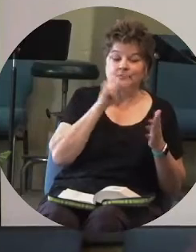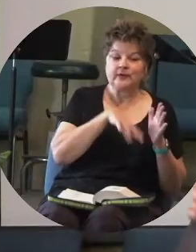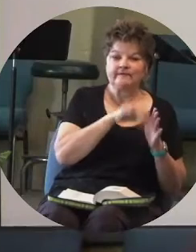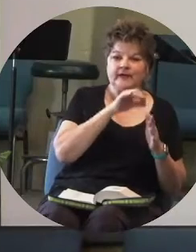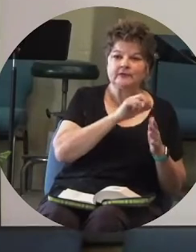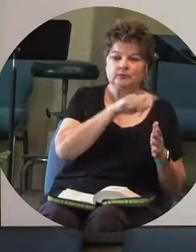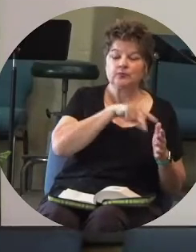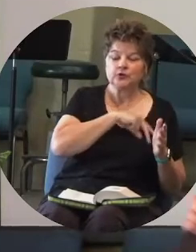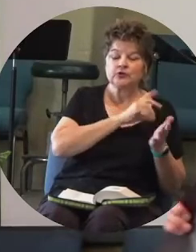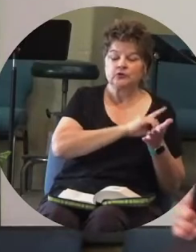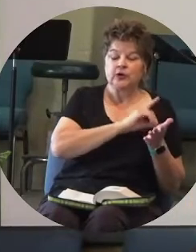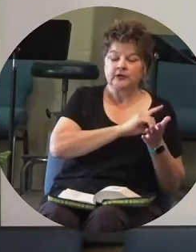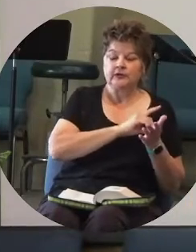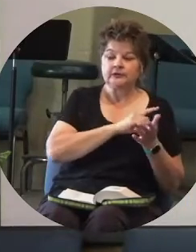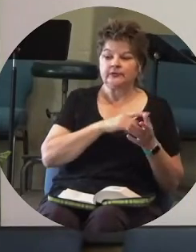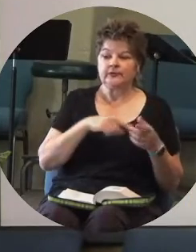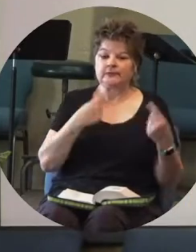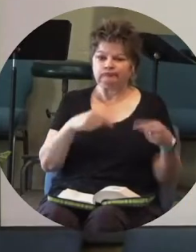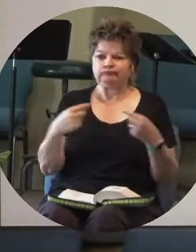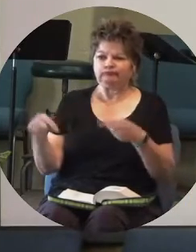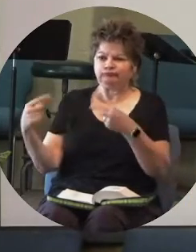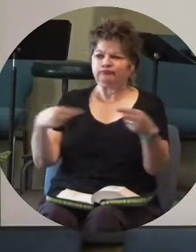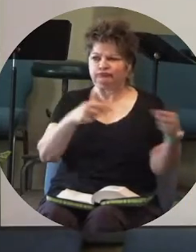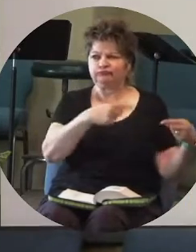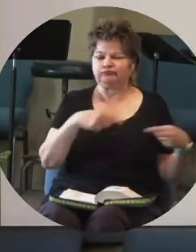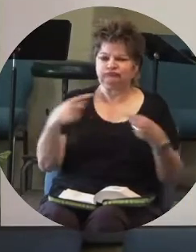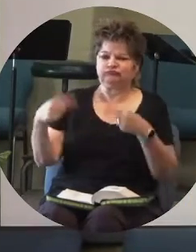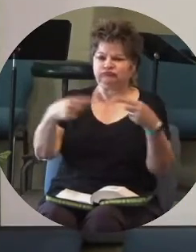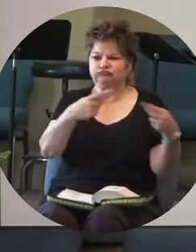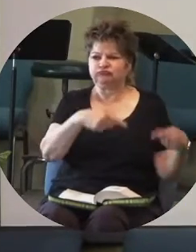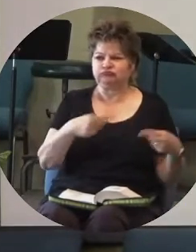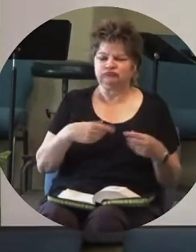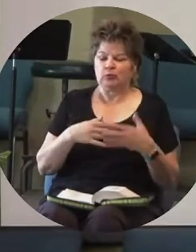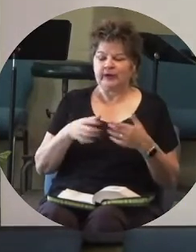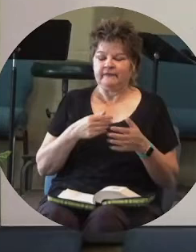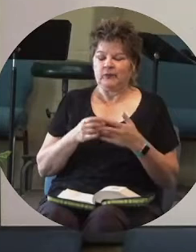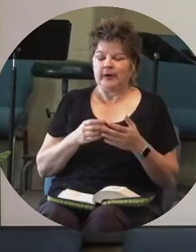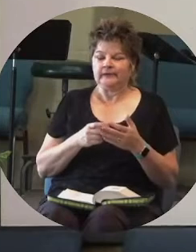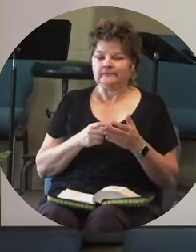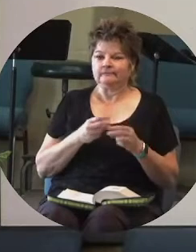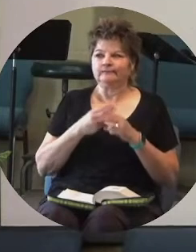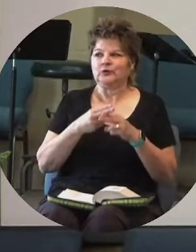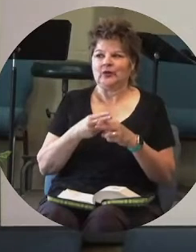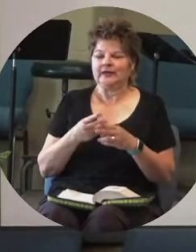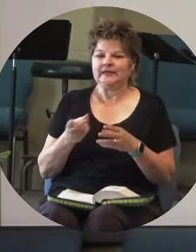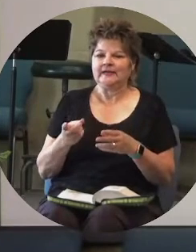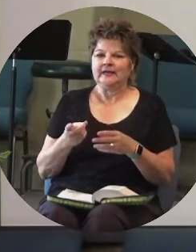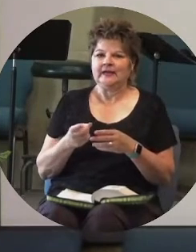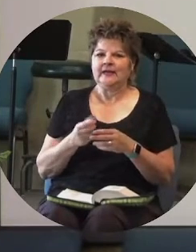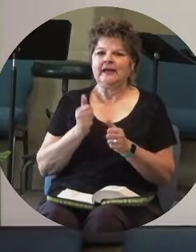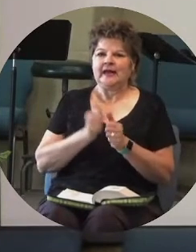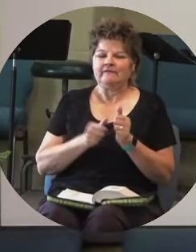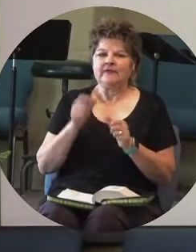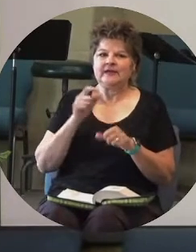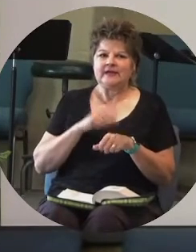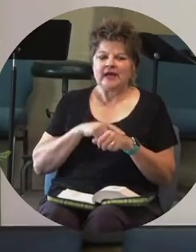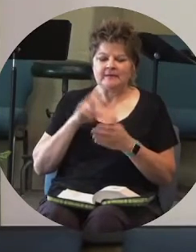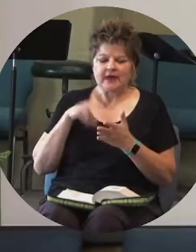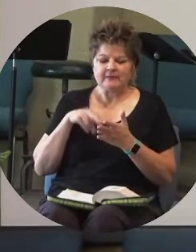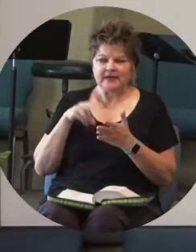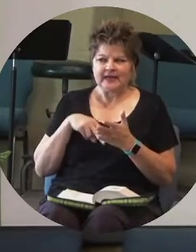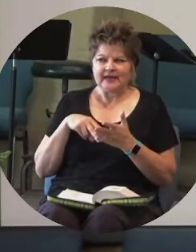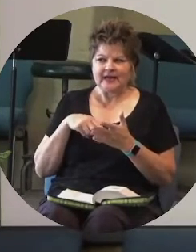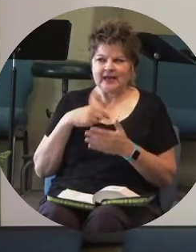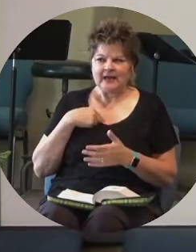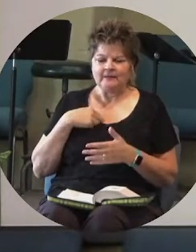there was this fight, there was this squabble, whatever we want to term it. And every time I read that, it's like, I'm so